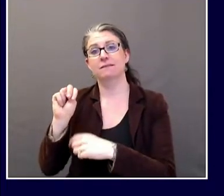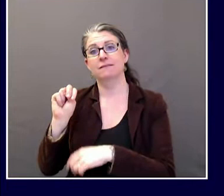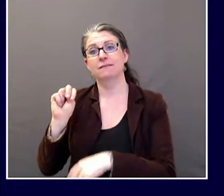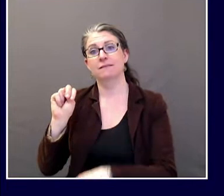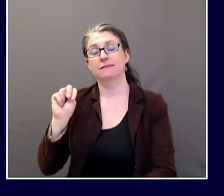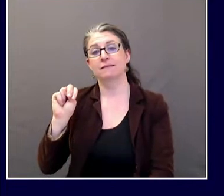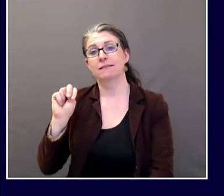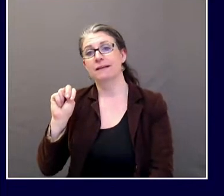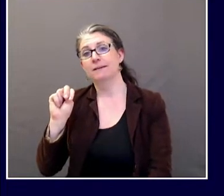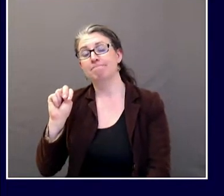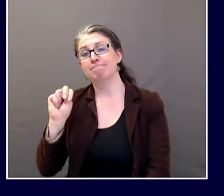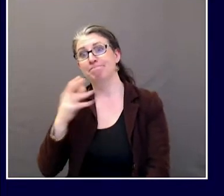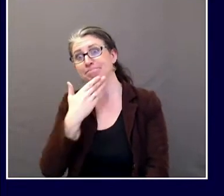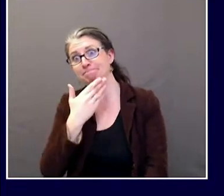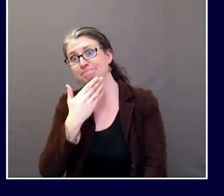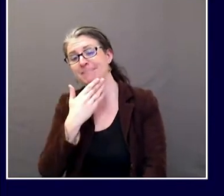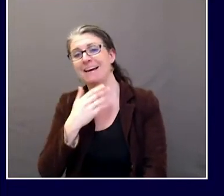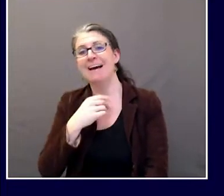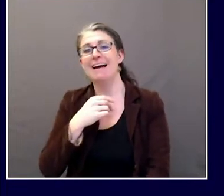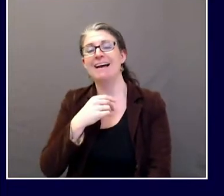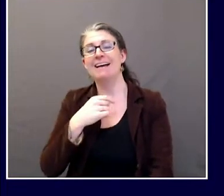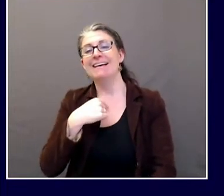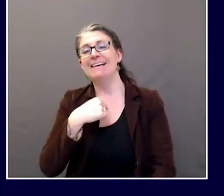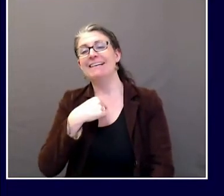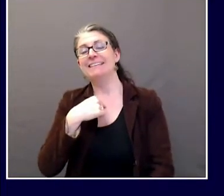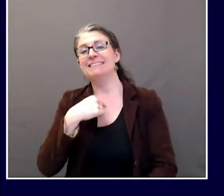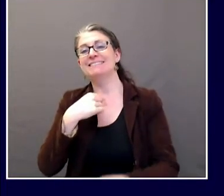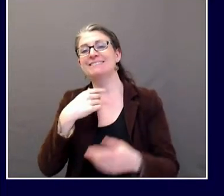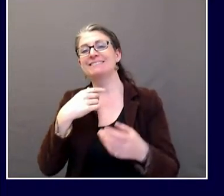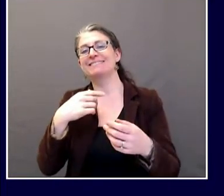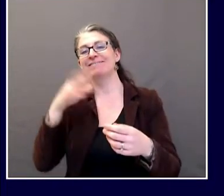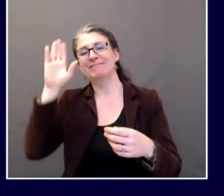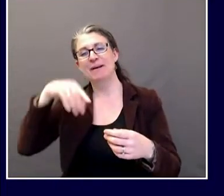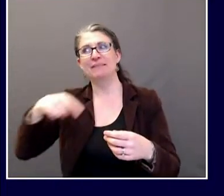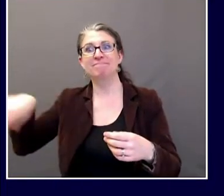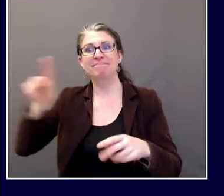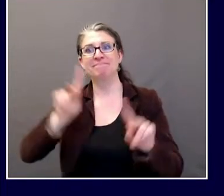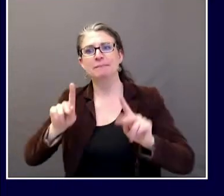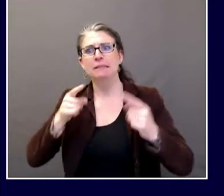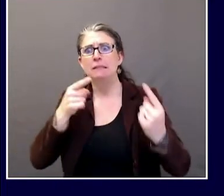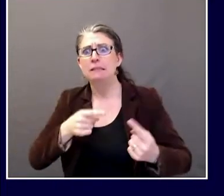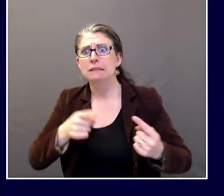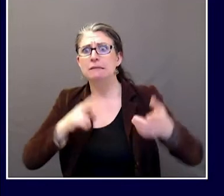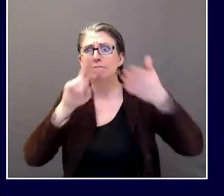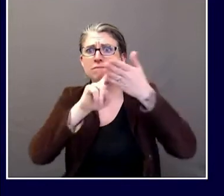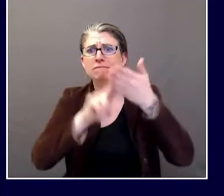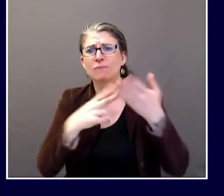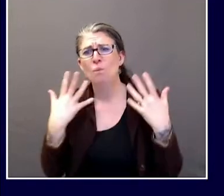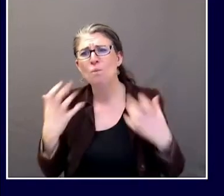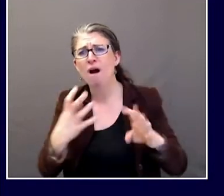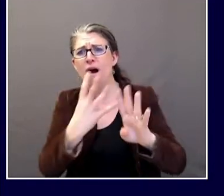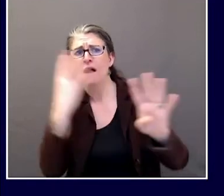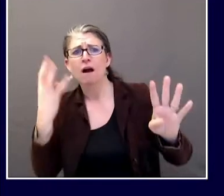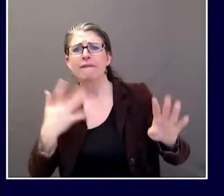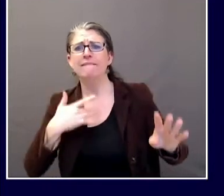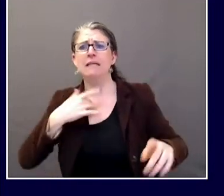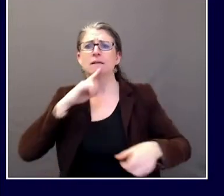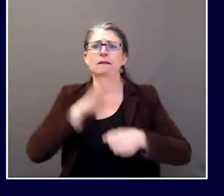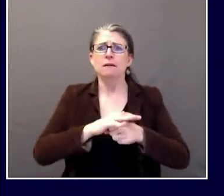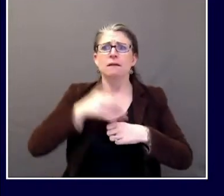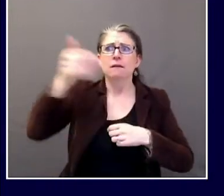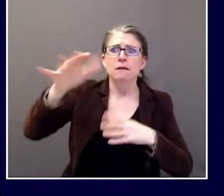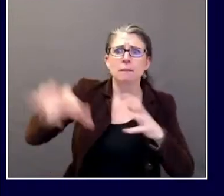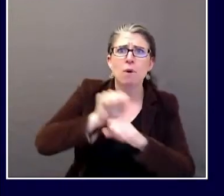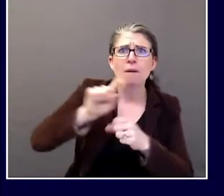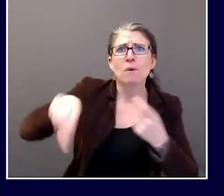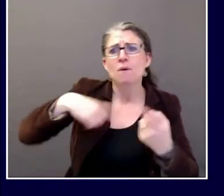get registered. You say you're working on this website, this call center, but can you share what the role is of the state right now in ensuring